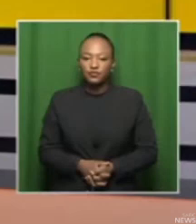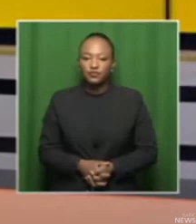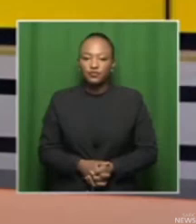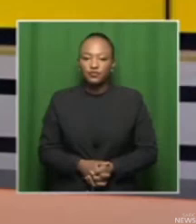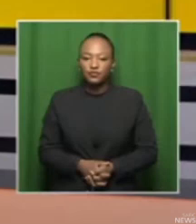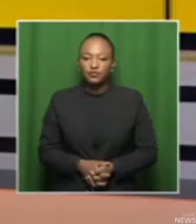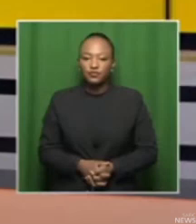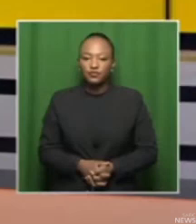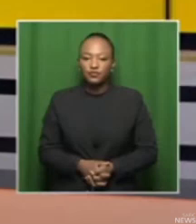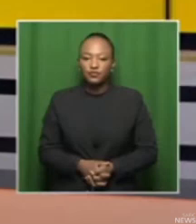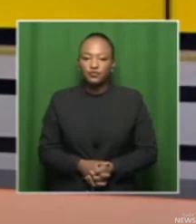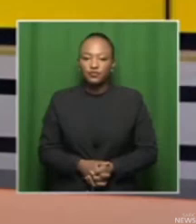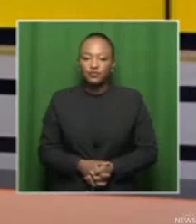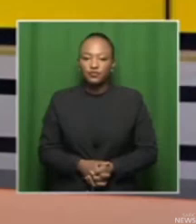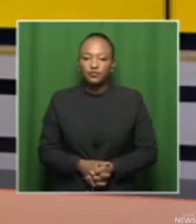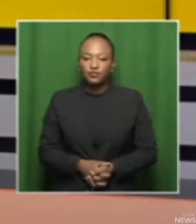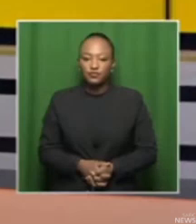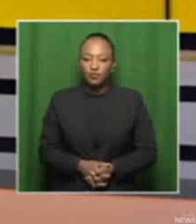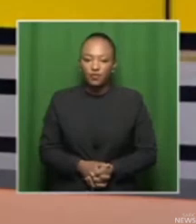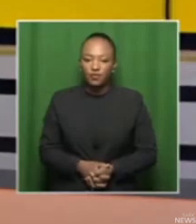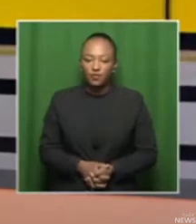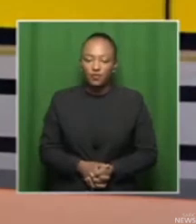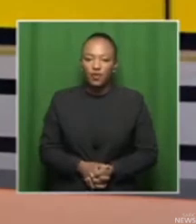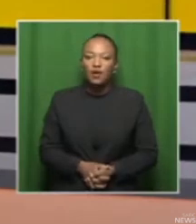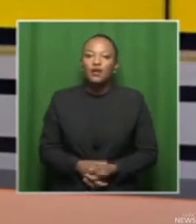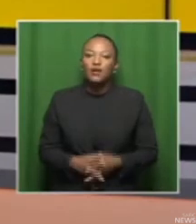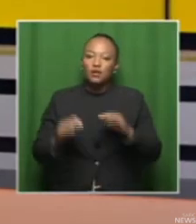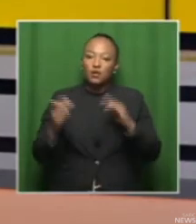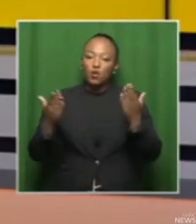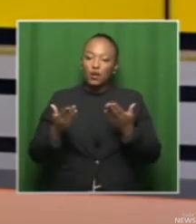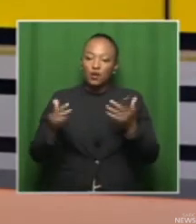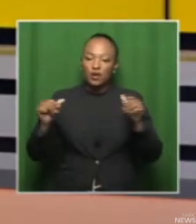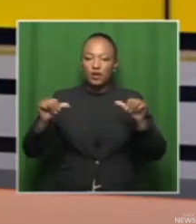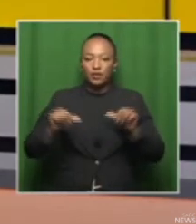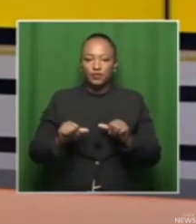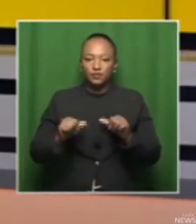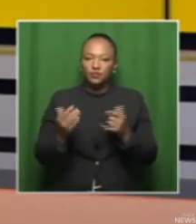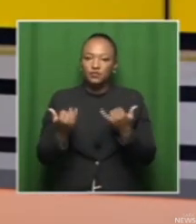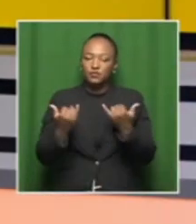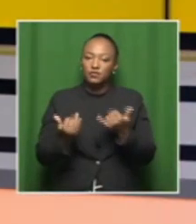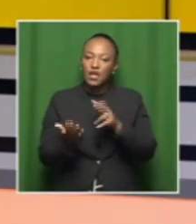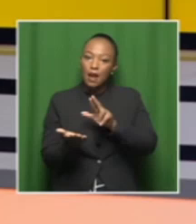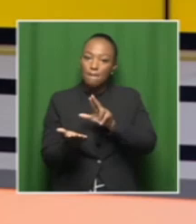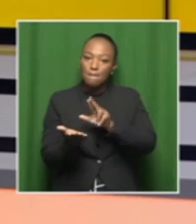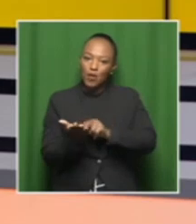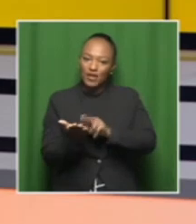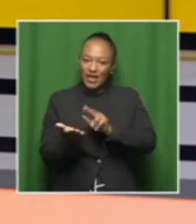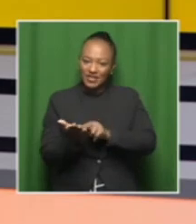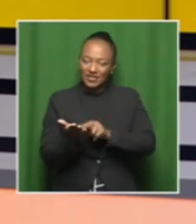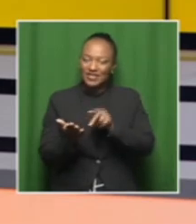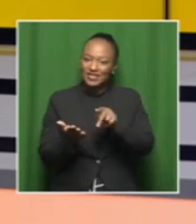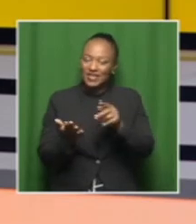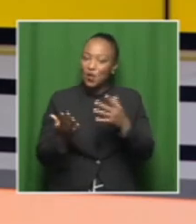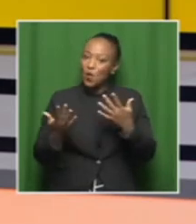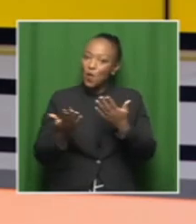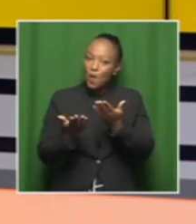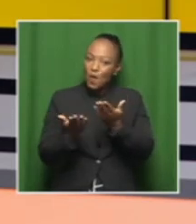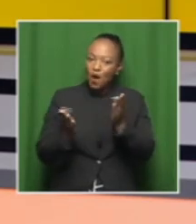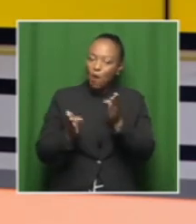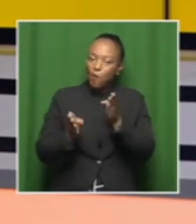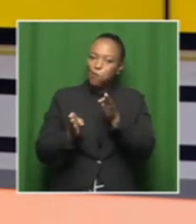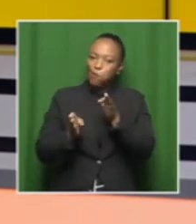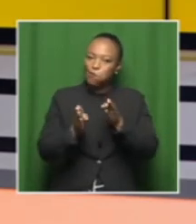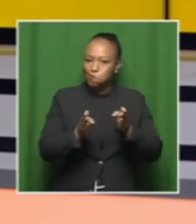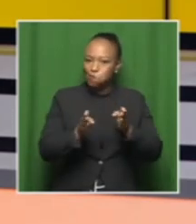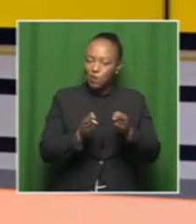Dway's on Blaze. Let's get into it. Welcome back, everybody. Now, the rise of podcasts has been so rapid that one might think the only people who don't